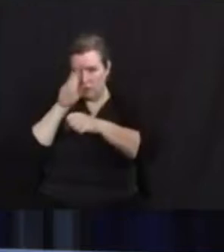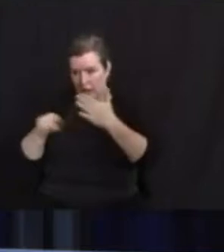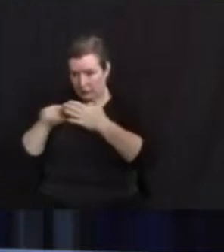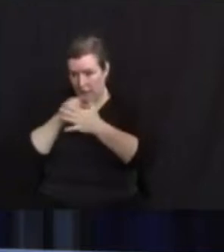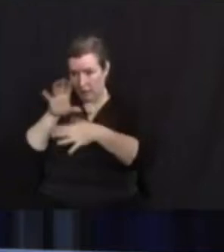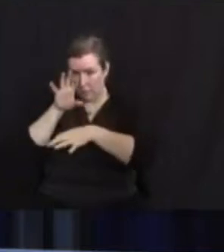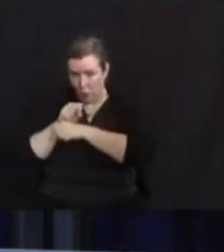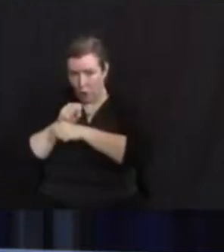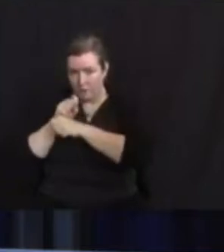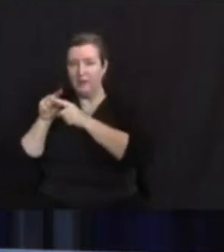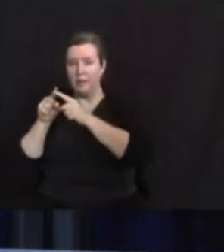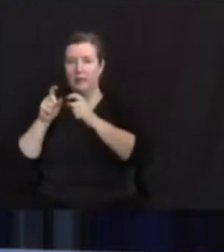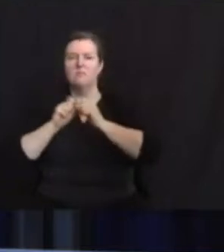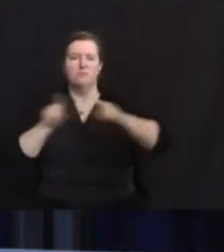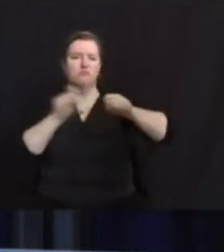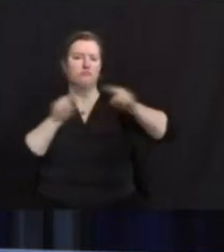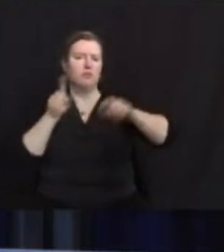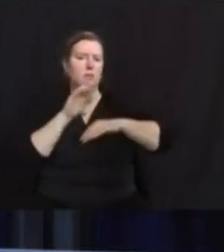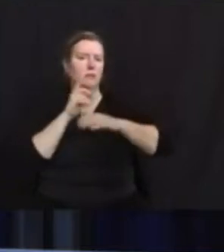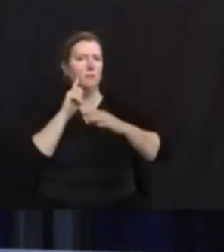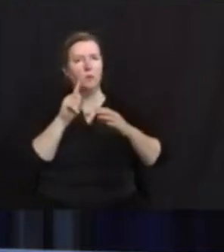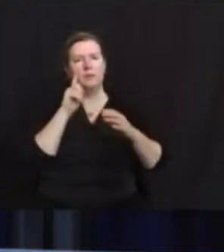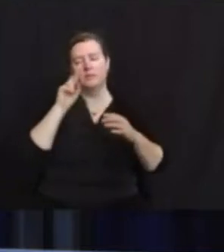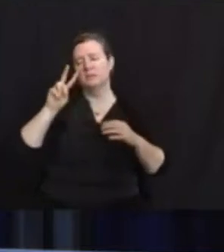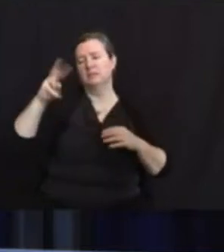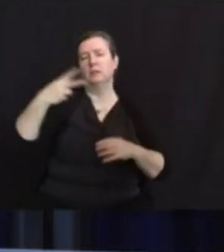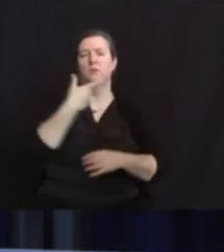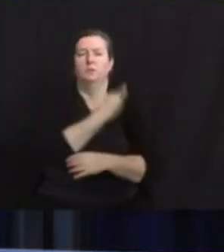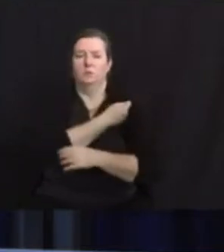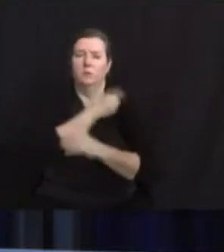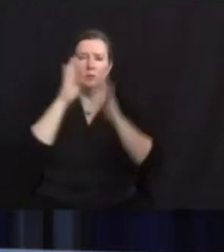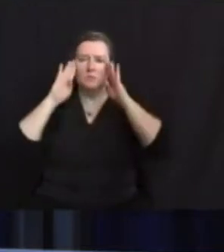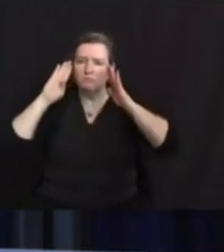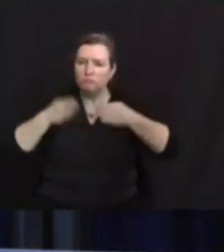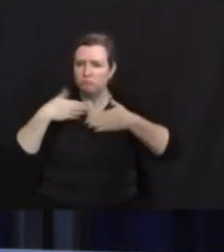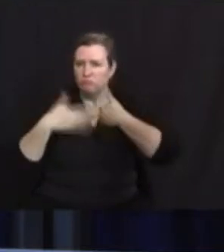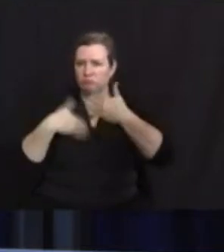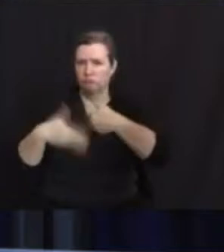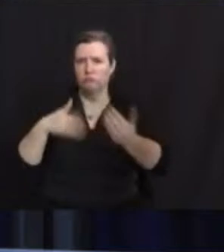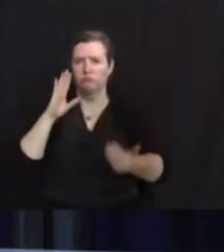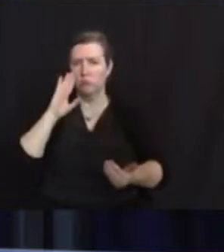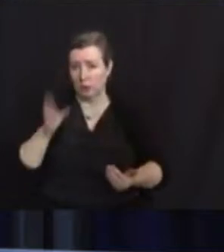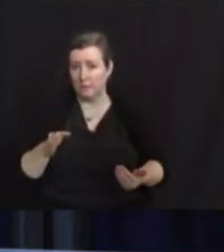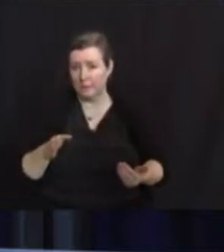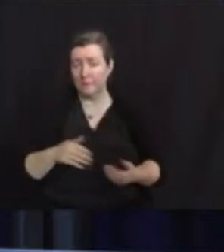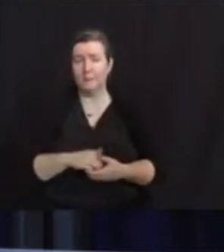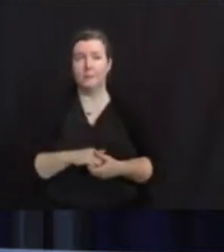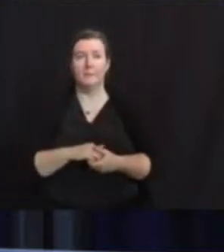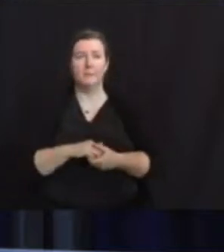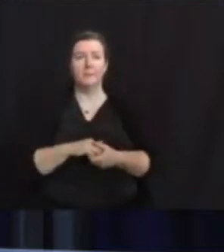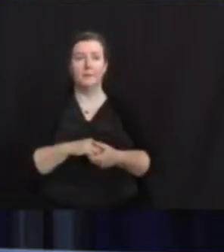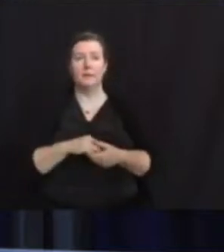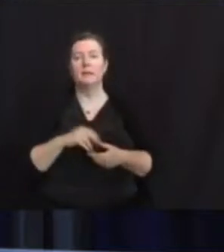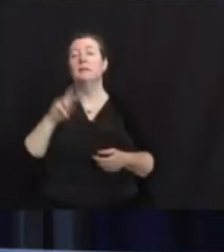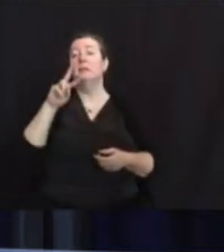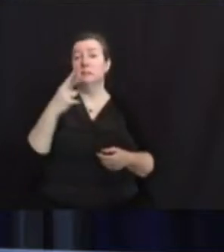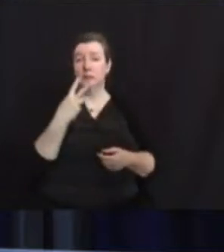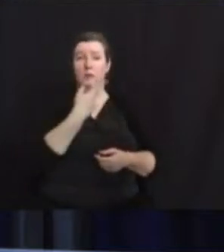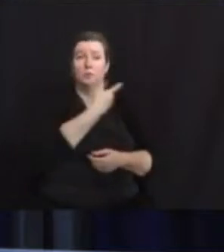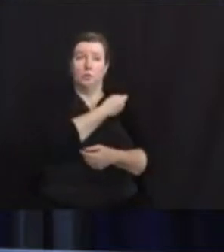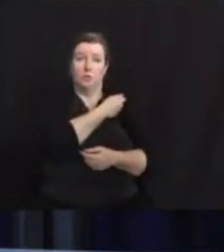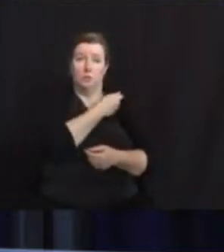resume sending those notifications soon, likely today. Second doses will be delivered within the window of time recommended